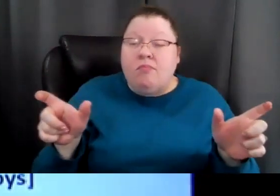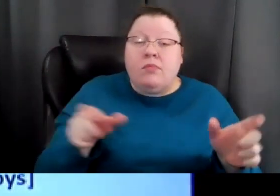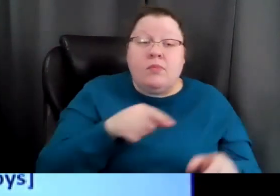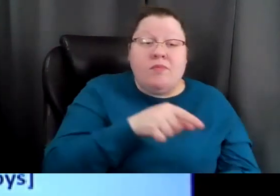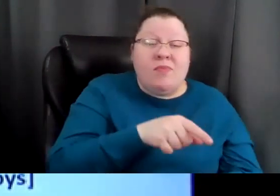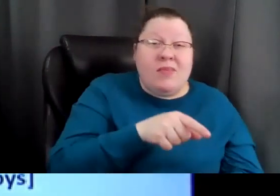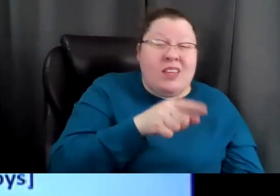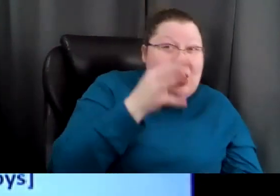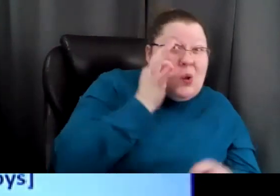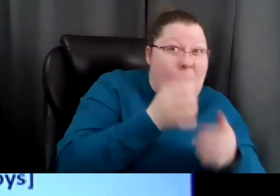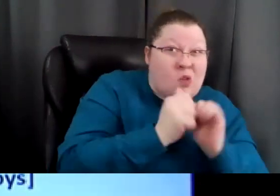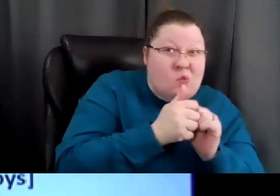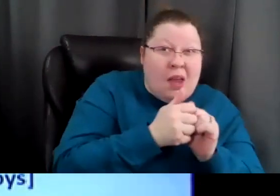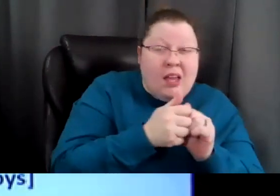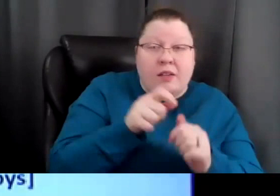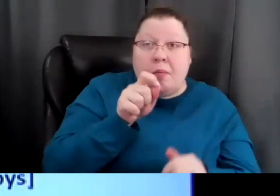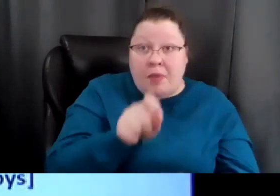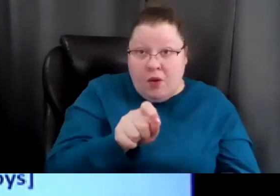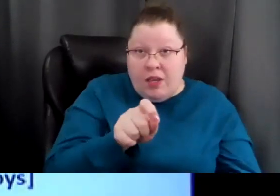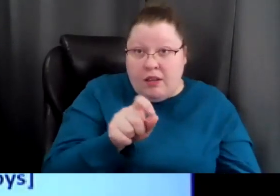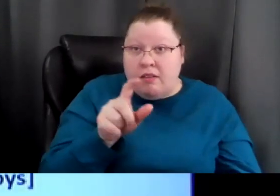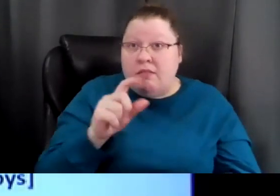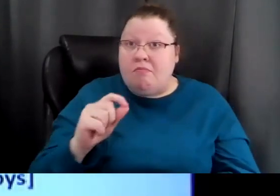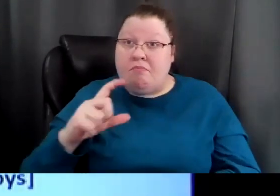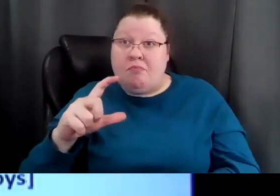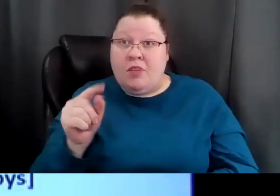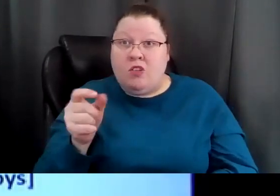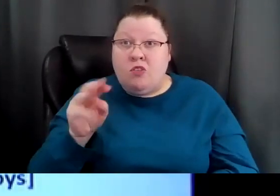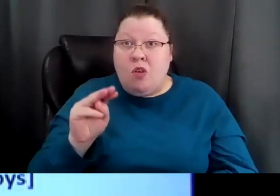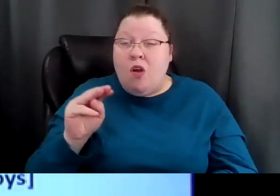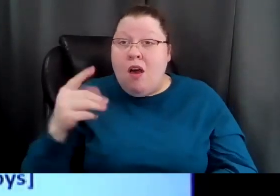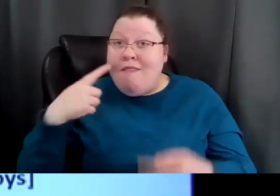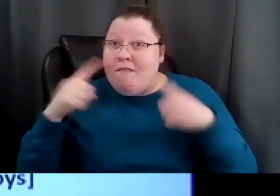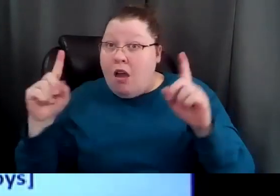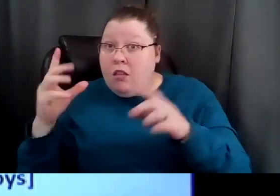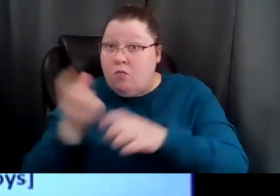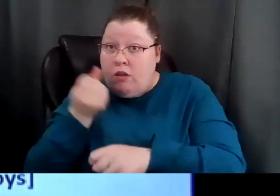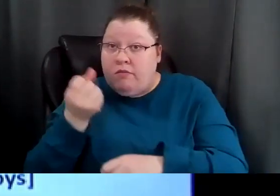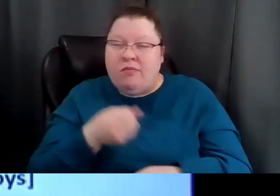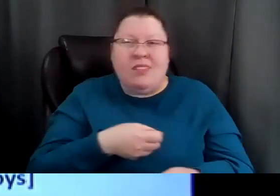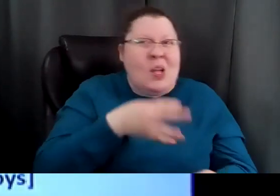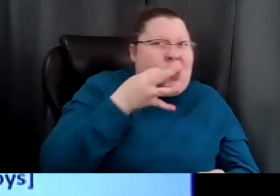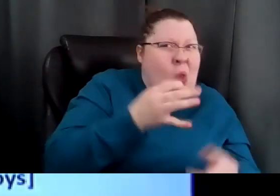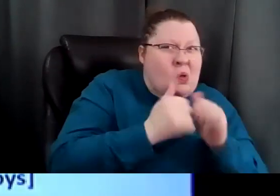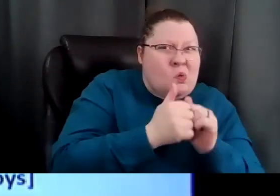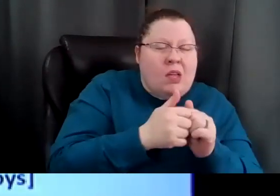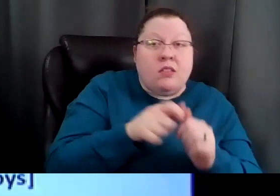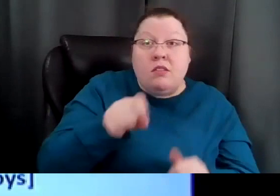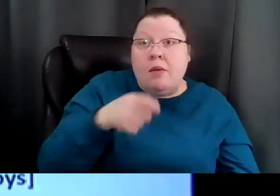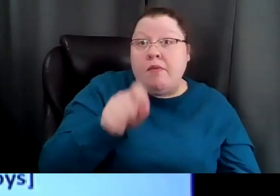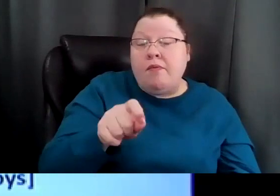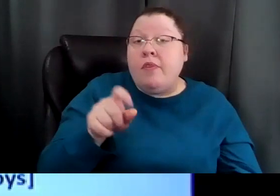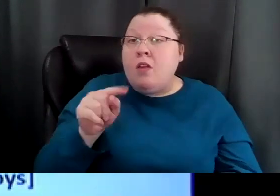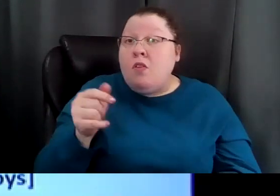connected. It was a close race, period, capital, Tom finally won. It was a close race, semicolon,